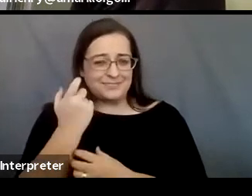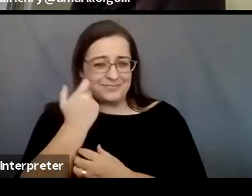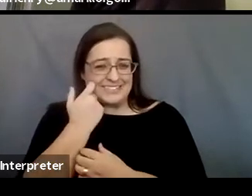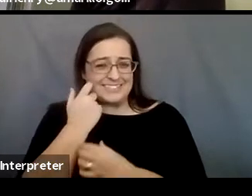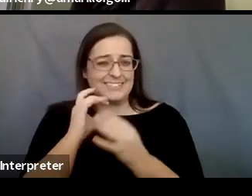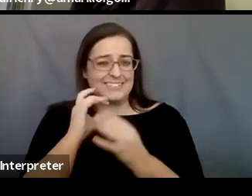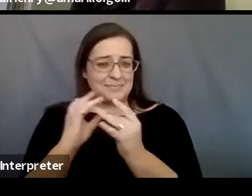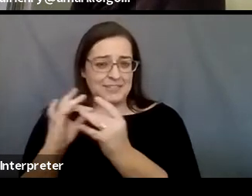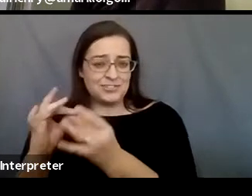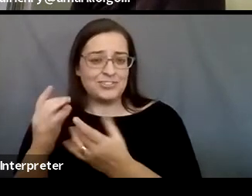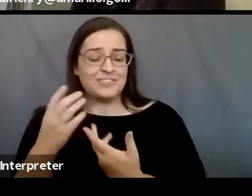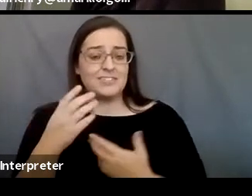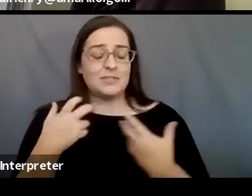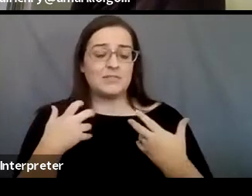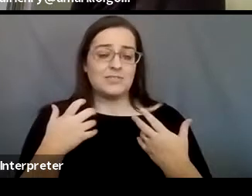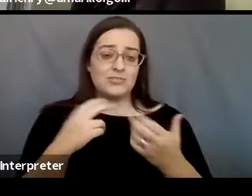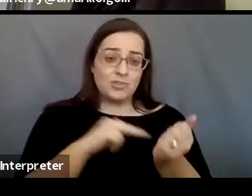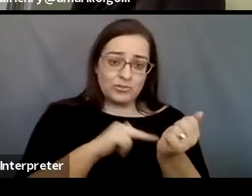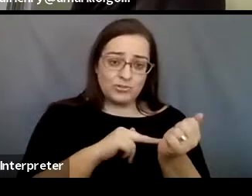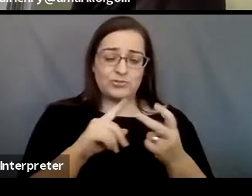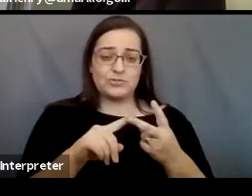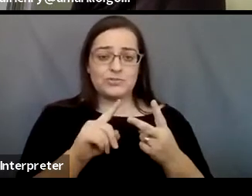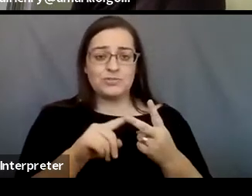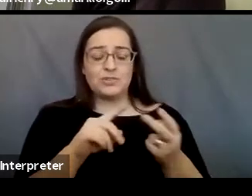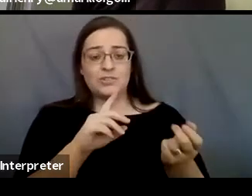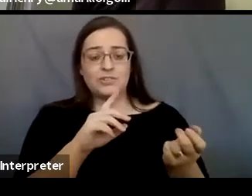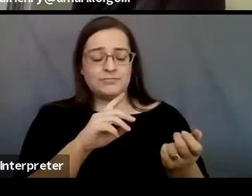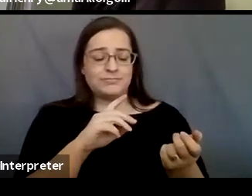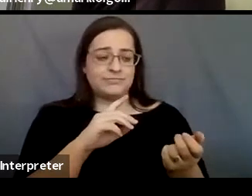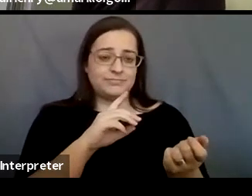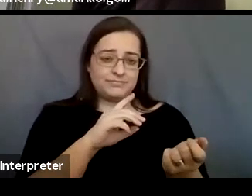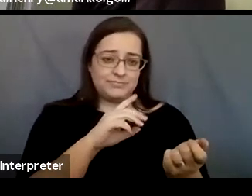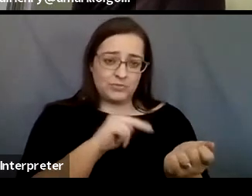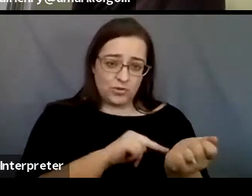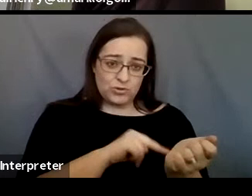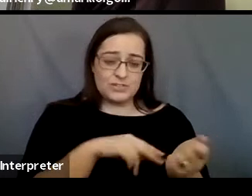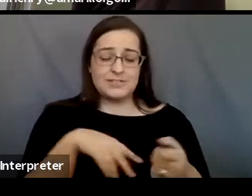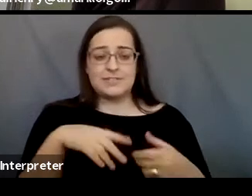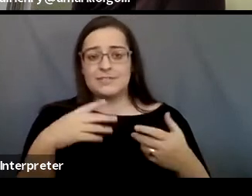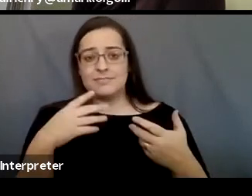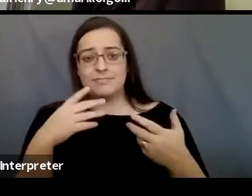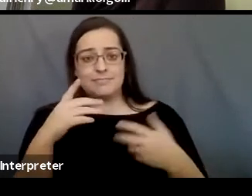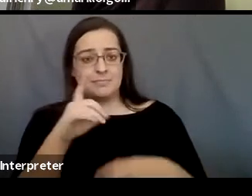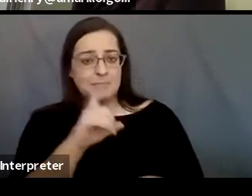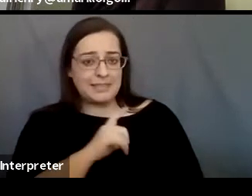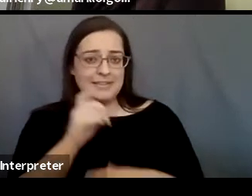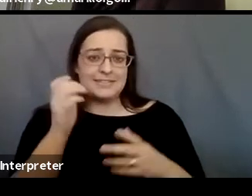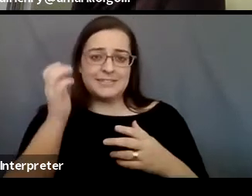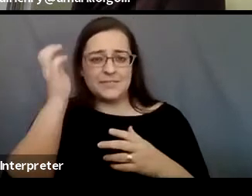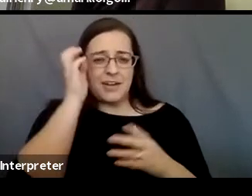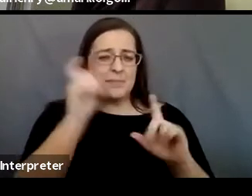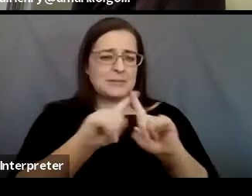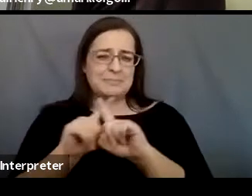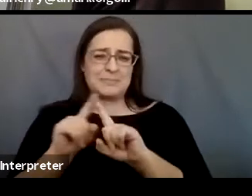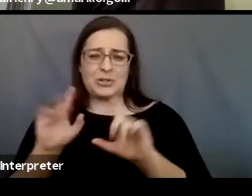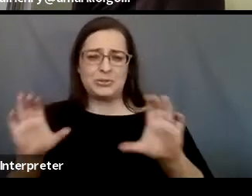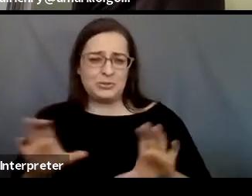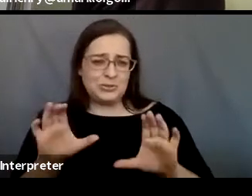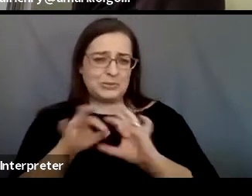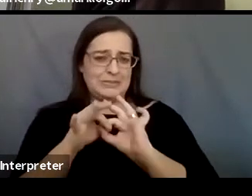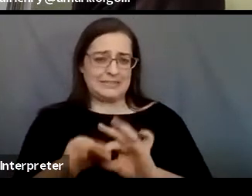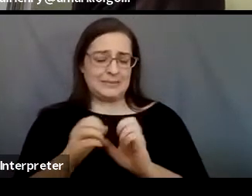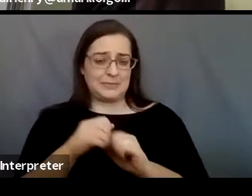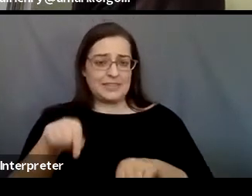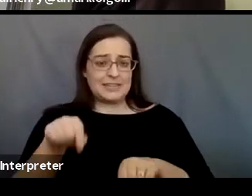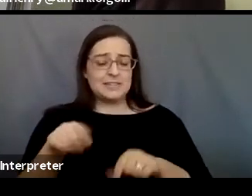to me, that the healthcare workers, our first responders are doing in responding to this, but also that we see some glimmers